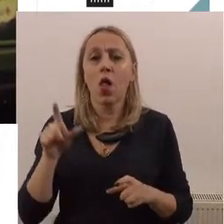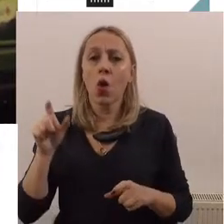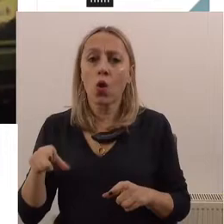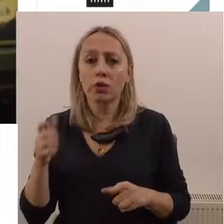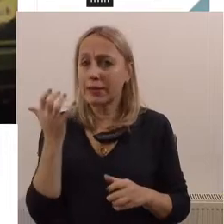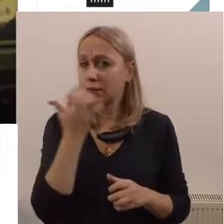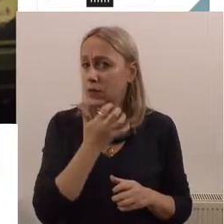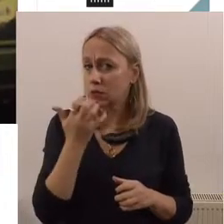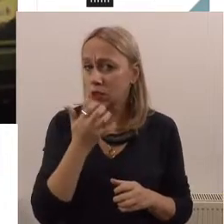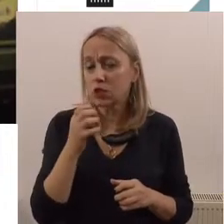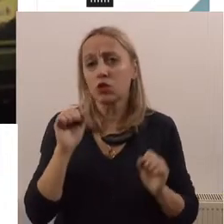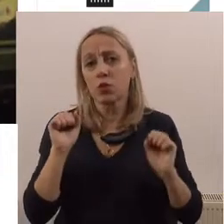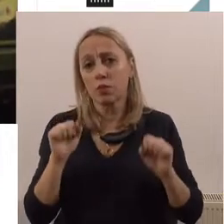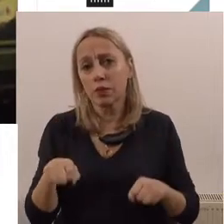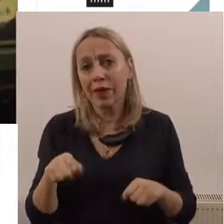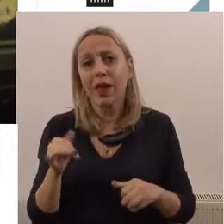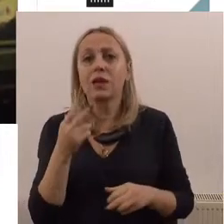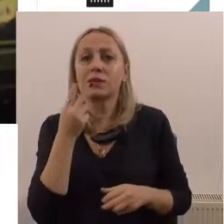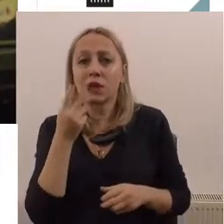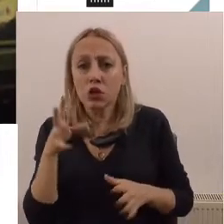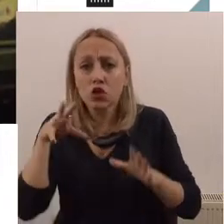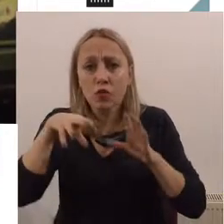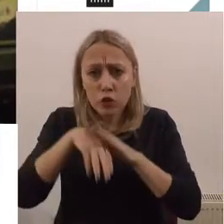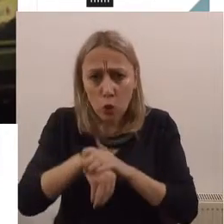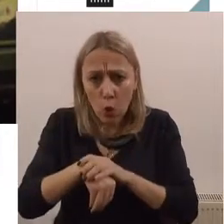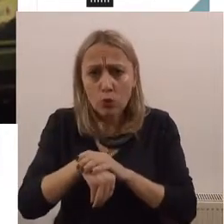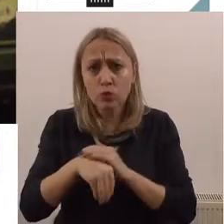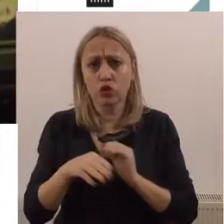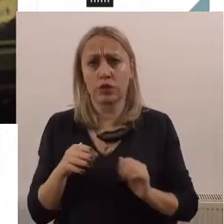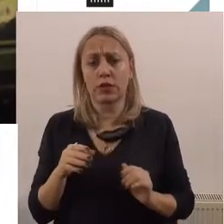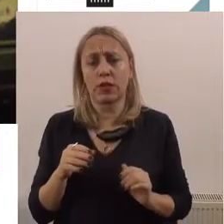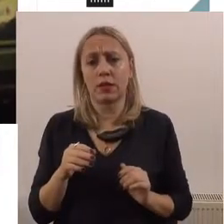With the advent of kinesthetic models,